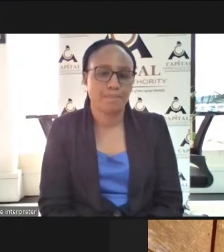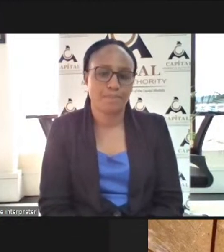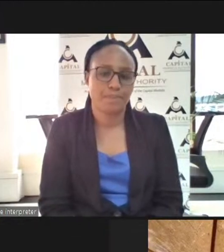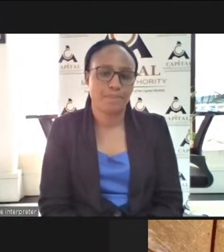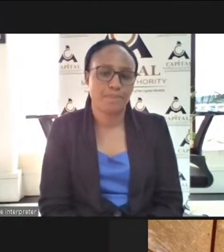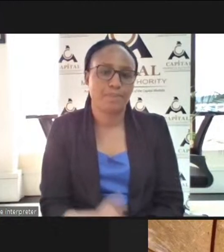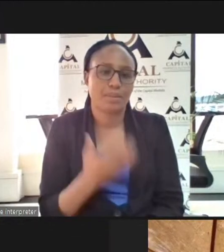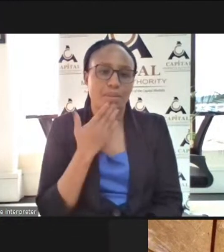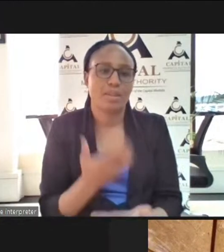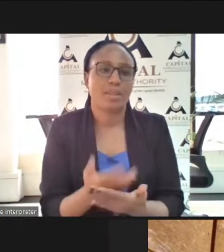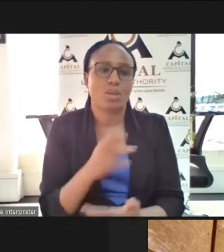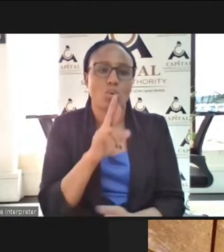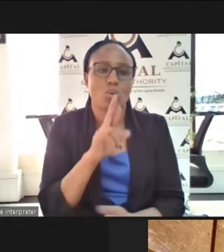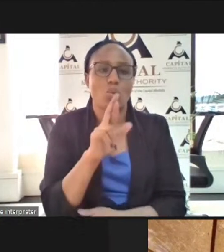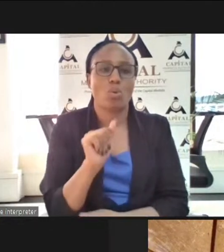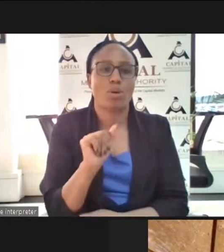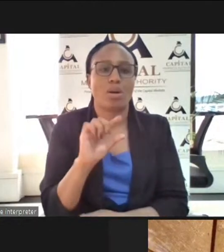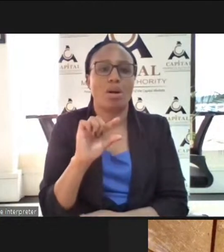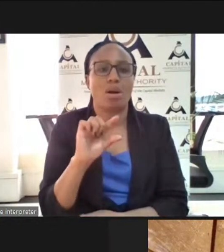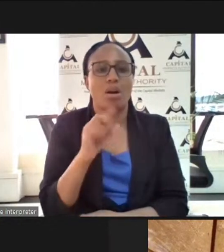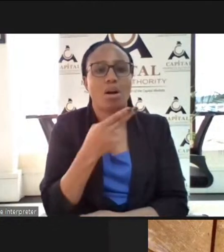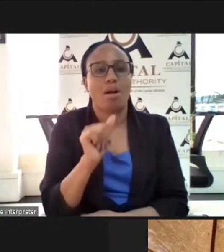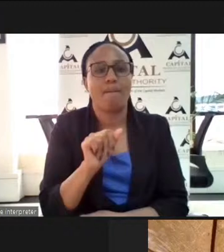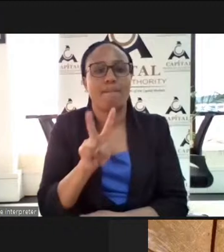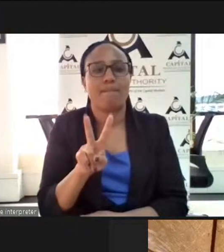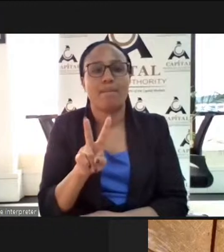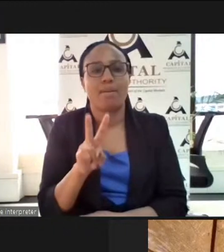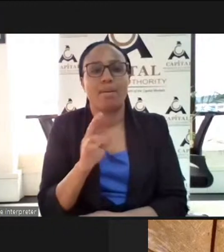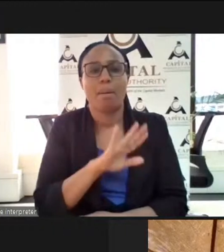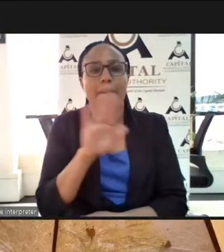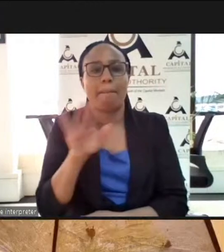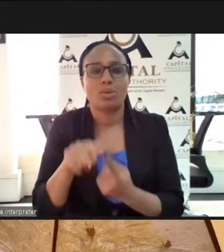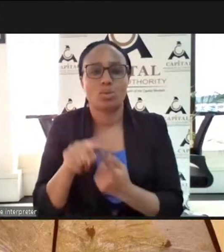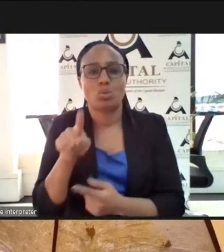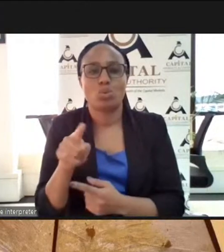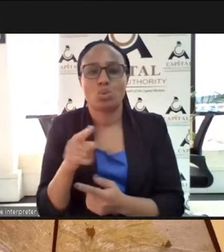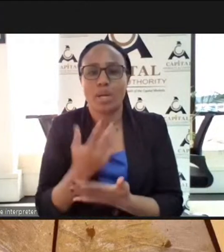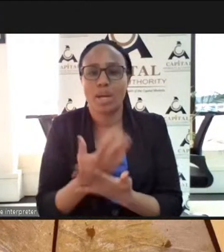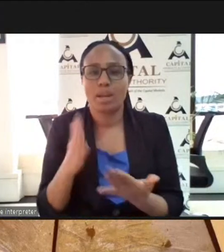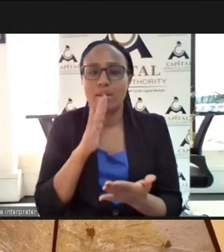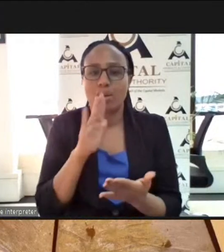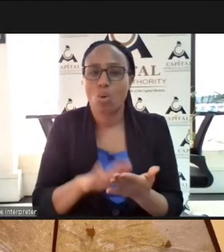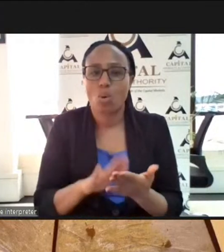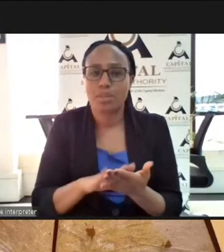Thank you, Raghav. And over to you, Bansri. Are there any requirements for the NSE app?